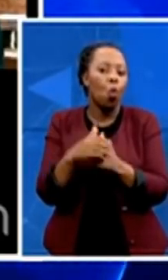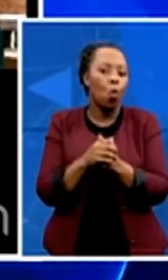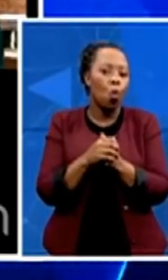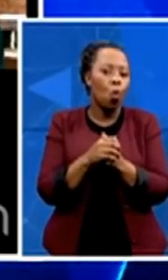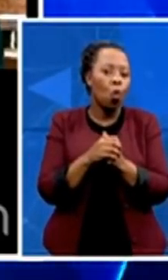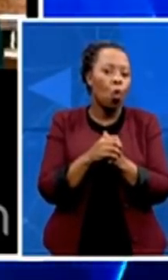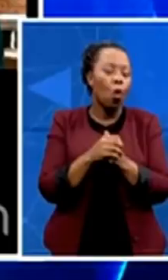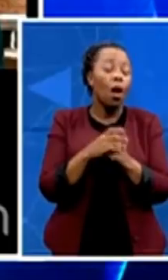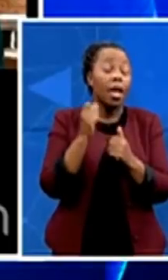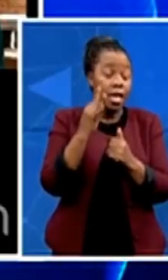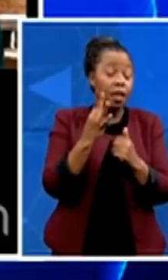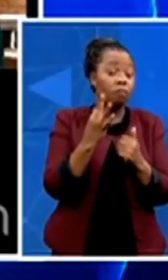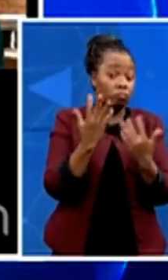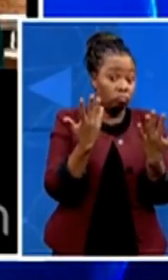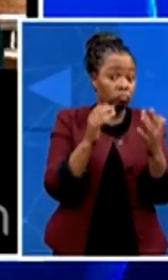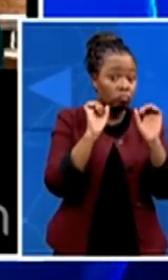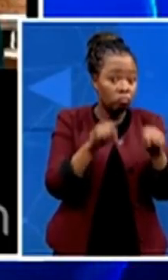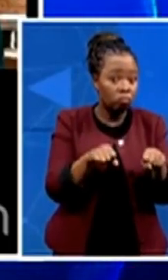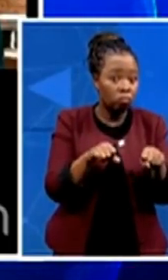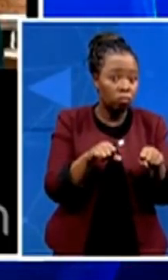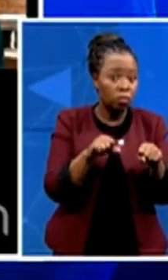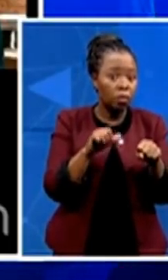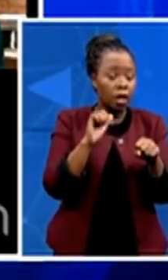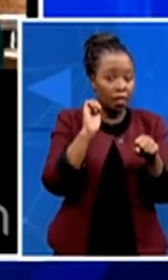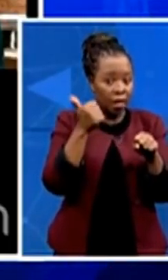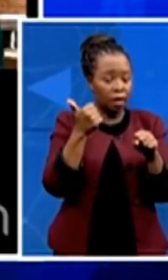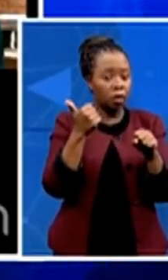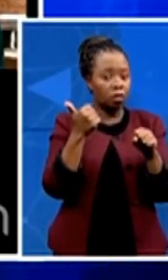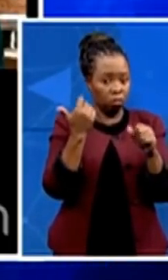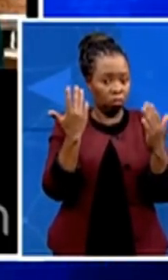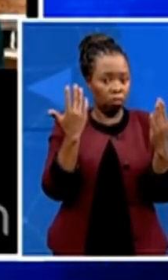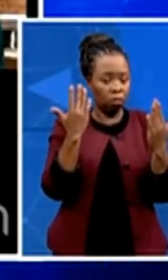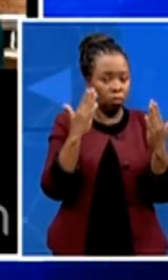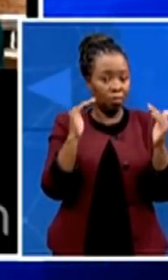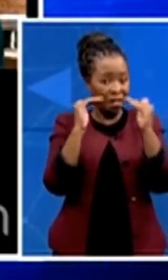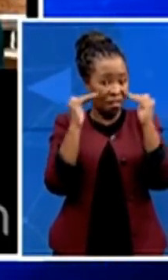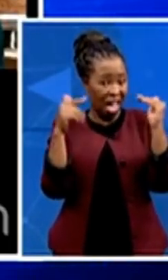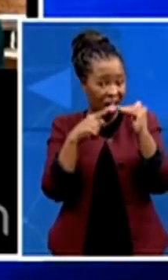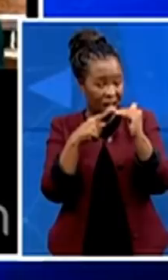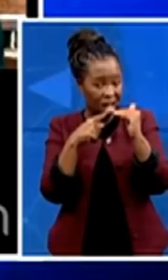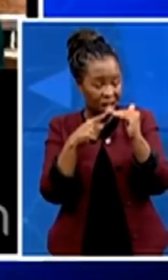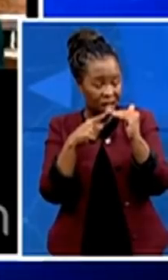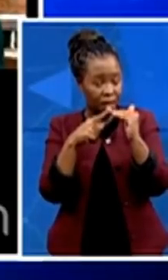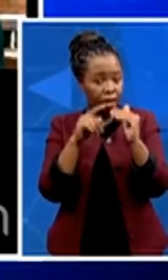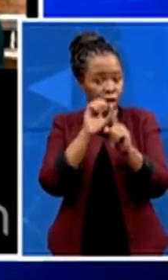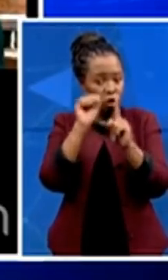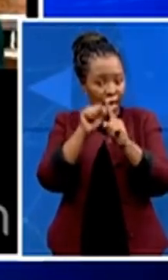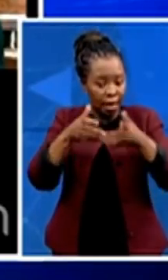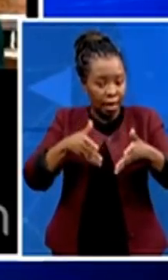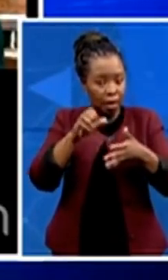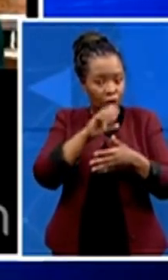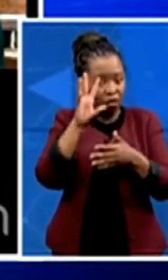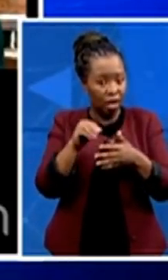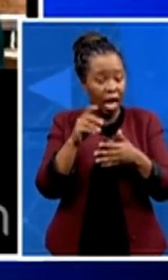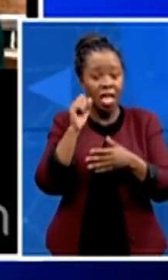then was it justifiable in a democratic society, yes or no? If it is, then that's the